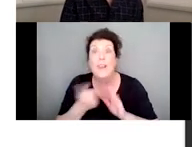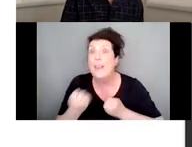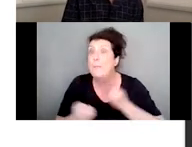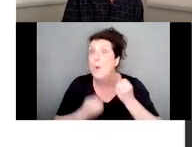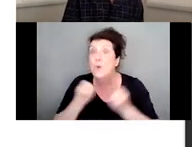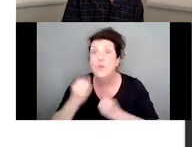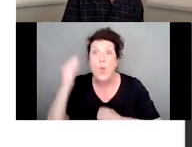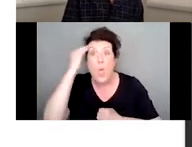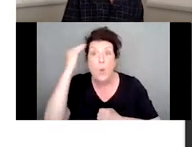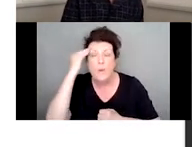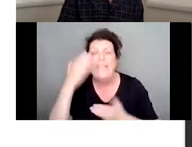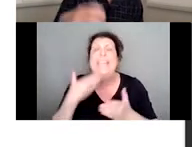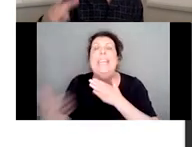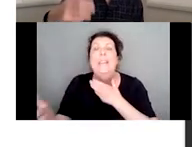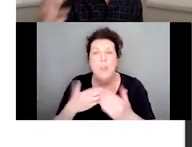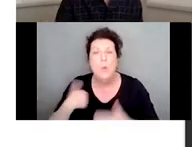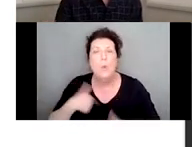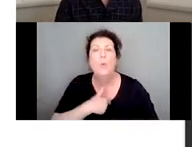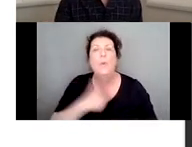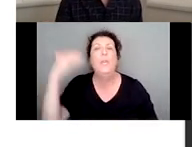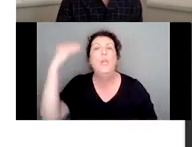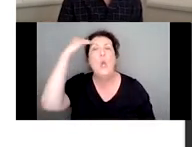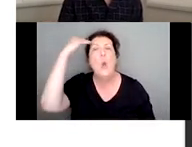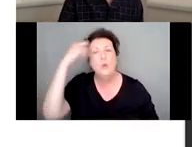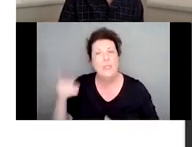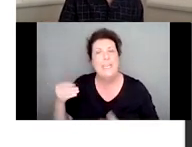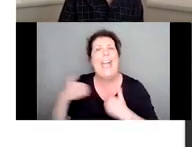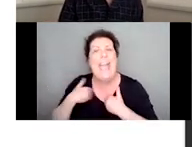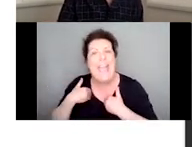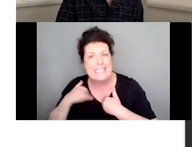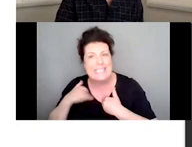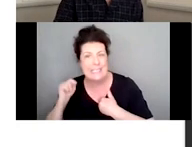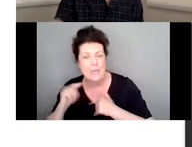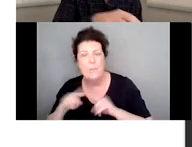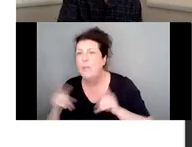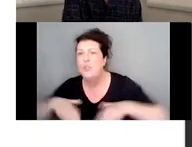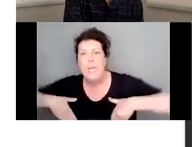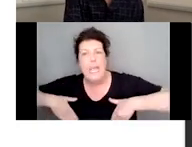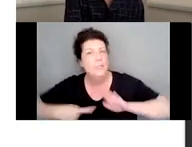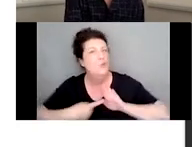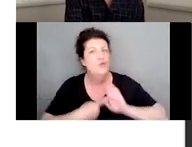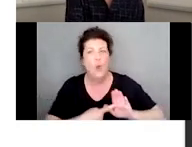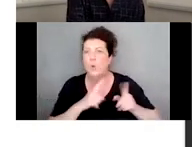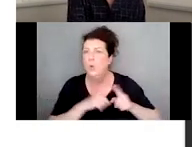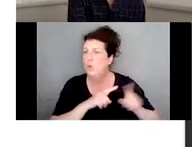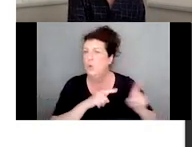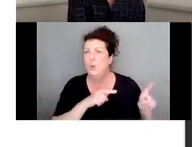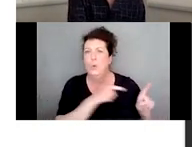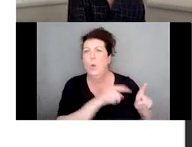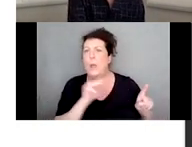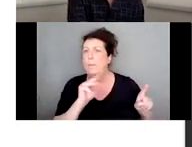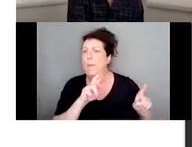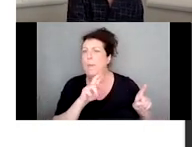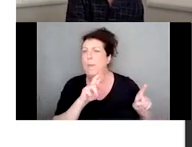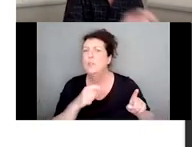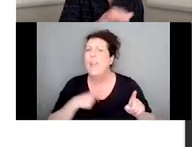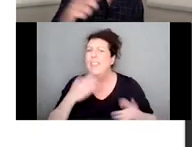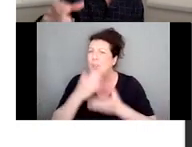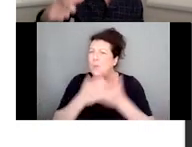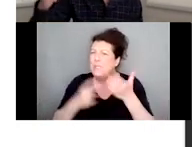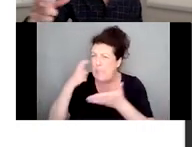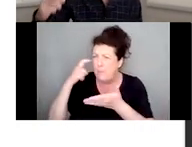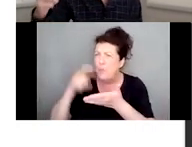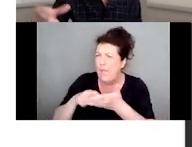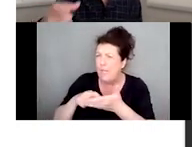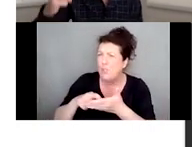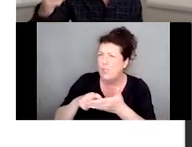scene to, you know, what mayor's going through. And so it felt like that there was some recognition in Helen's part and that that would